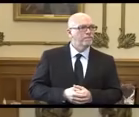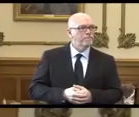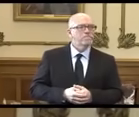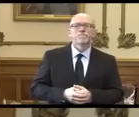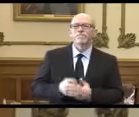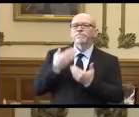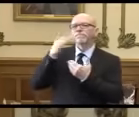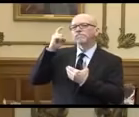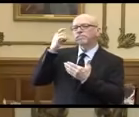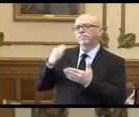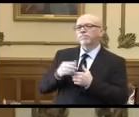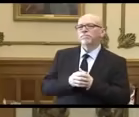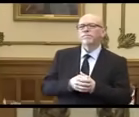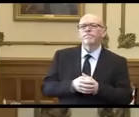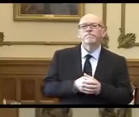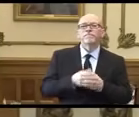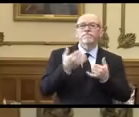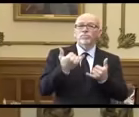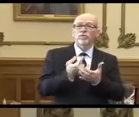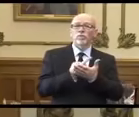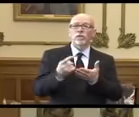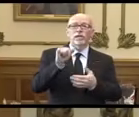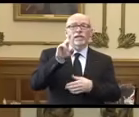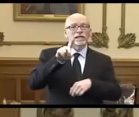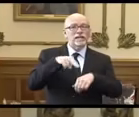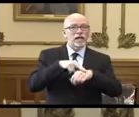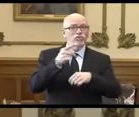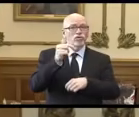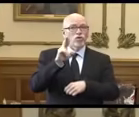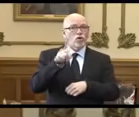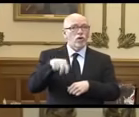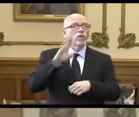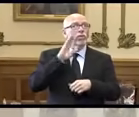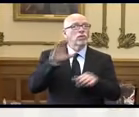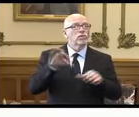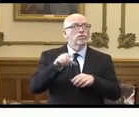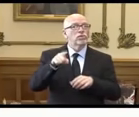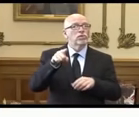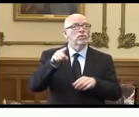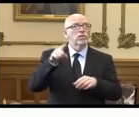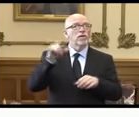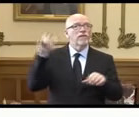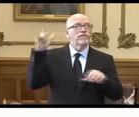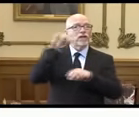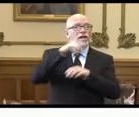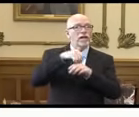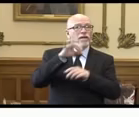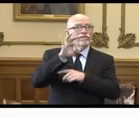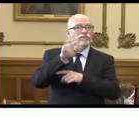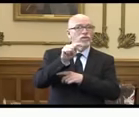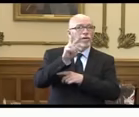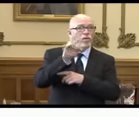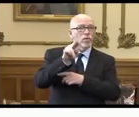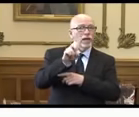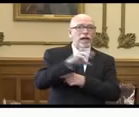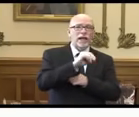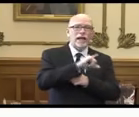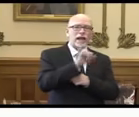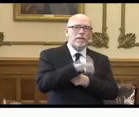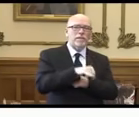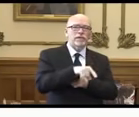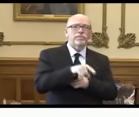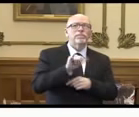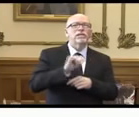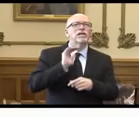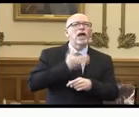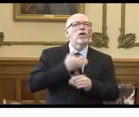Thank you, Governor. This week, the Indiana National Guard will be conducting flyovers in Fort Wayne and Indianapolis. This is